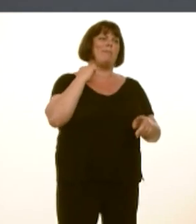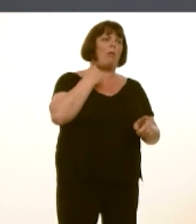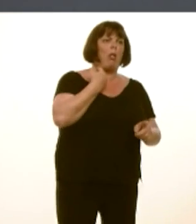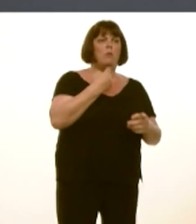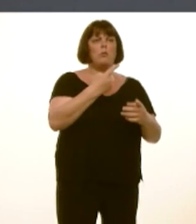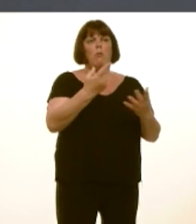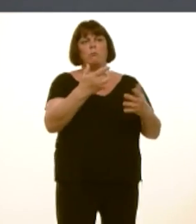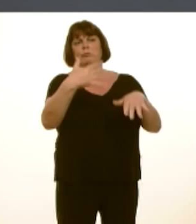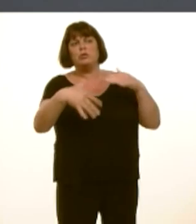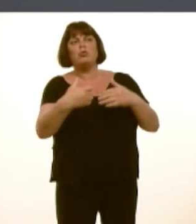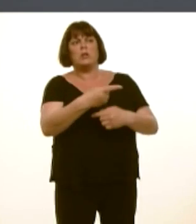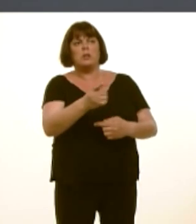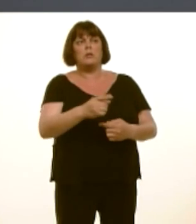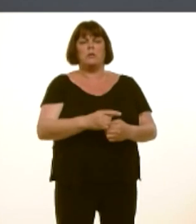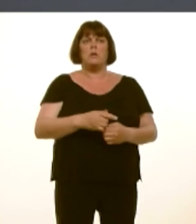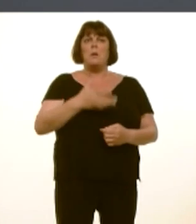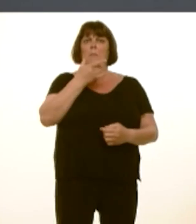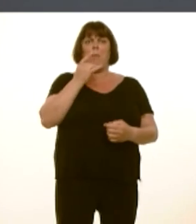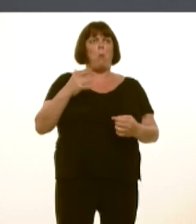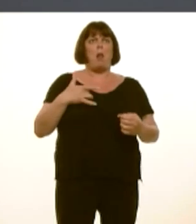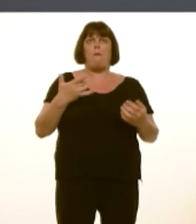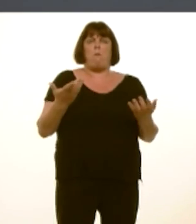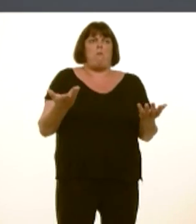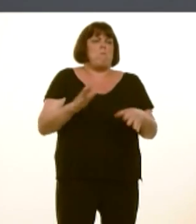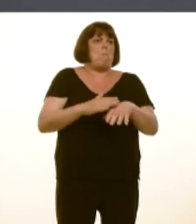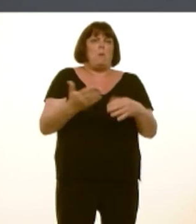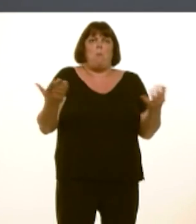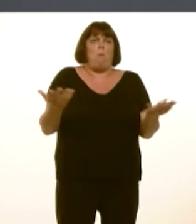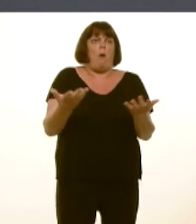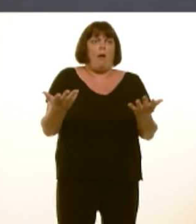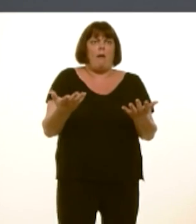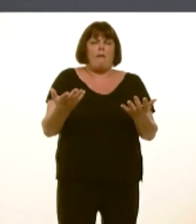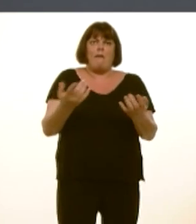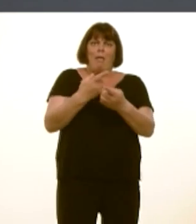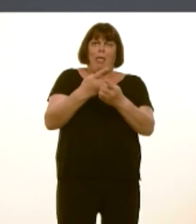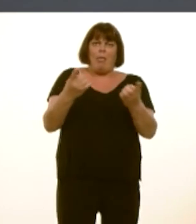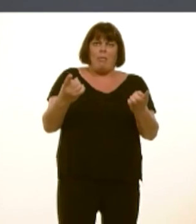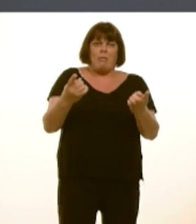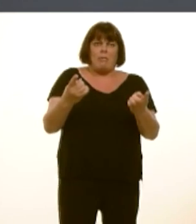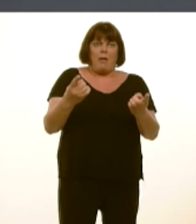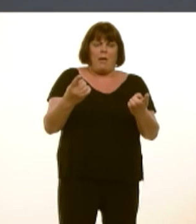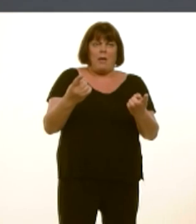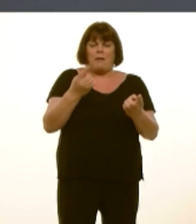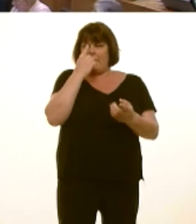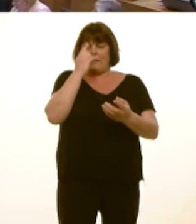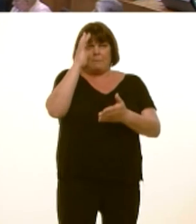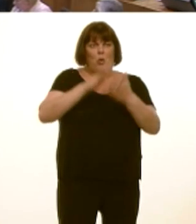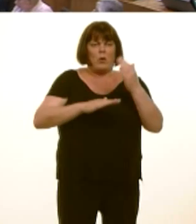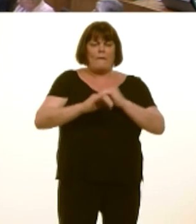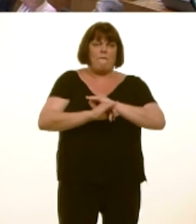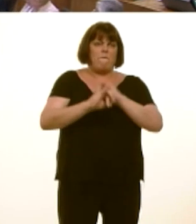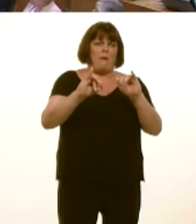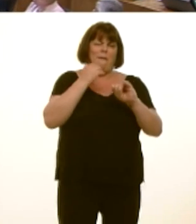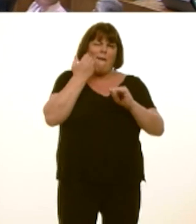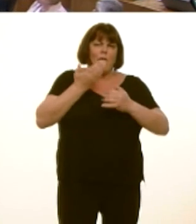thoughts go out to all people, wherever they live in the world, who have to live with the daily terror of violence. There is